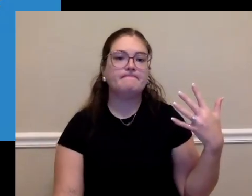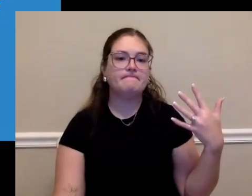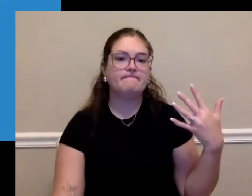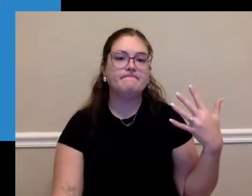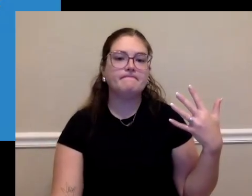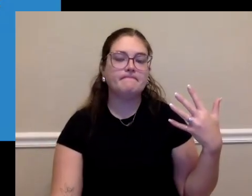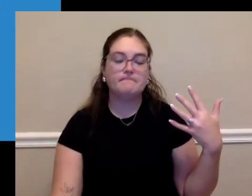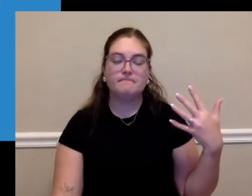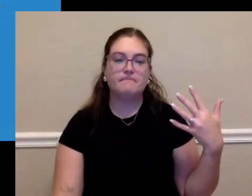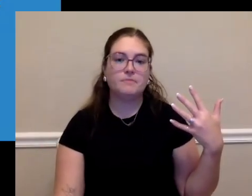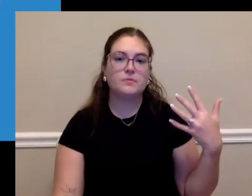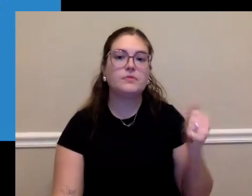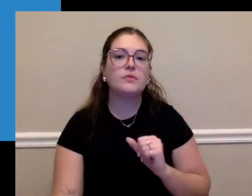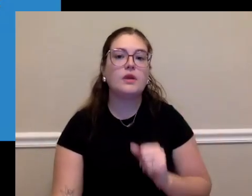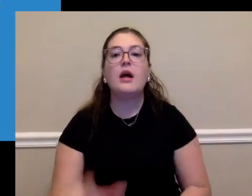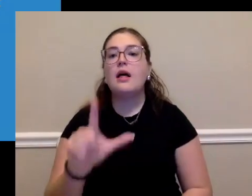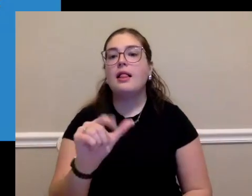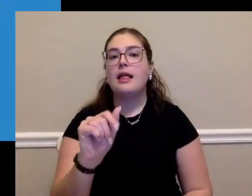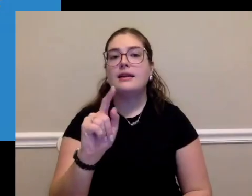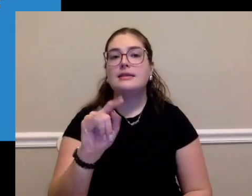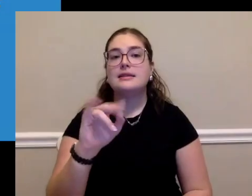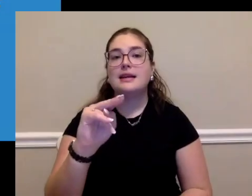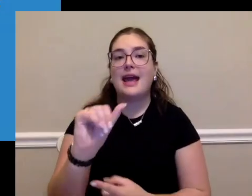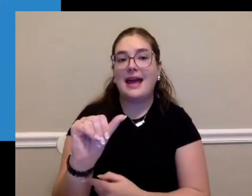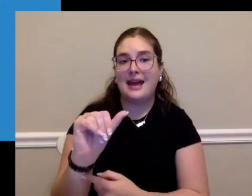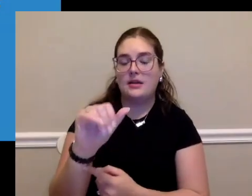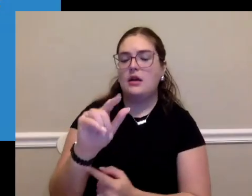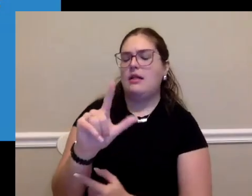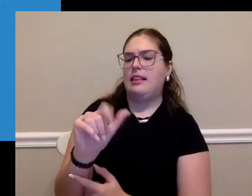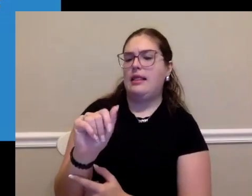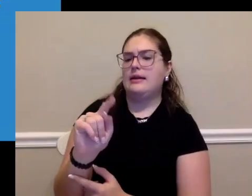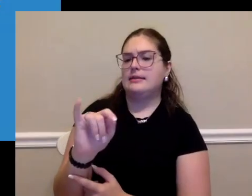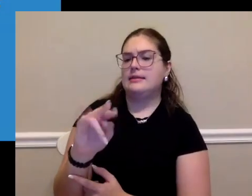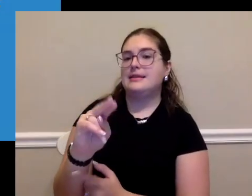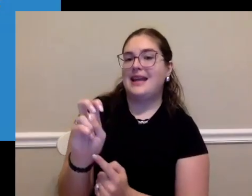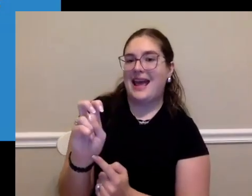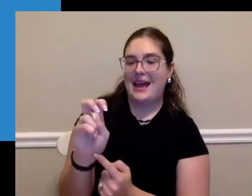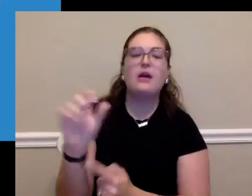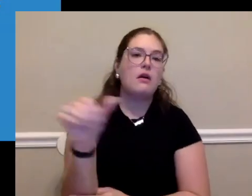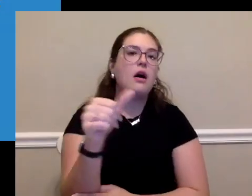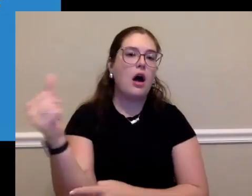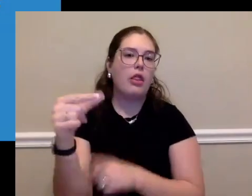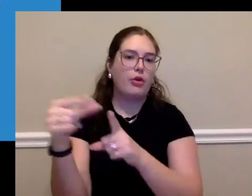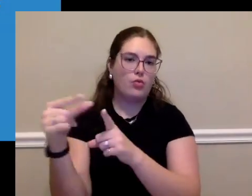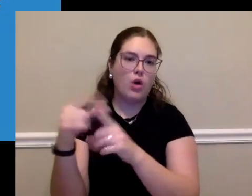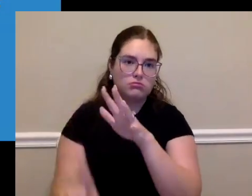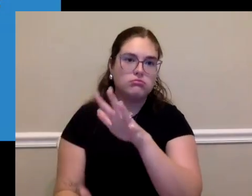or Latine? Latine is another gender neutral version that has been coined in